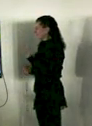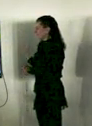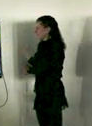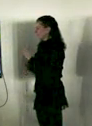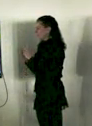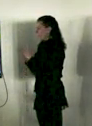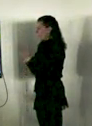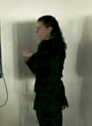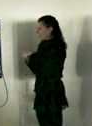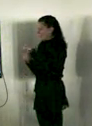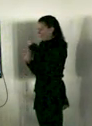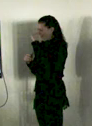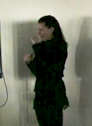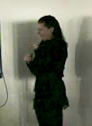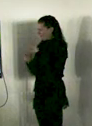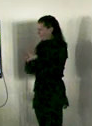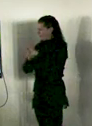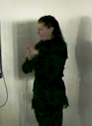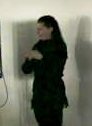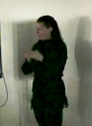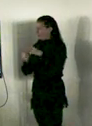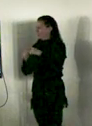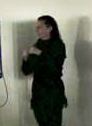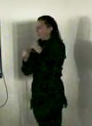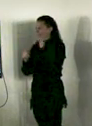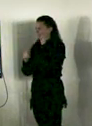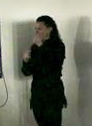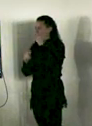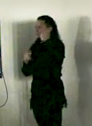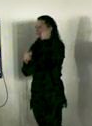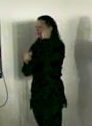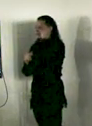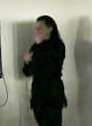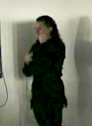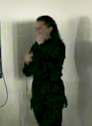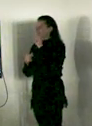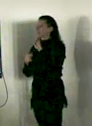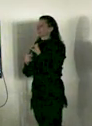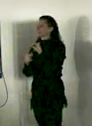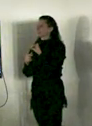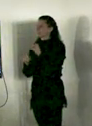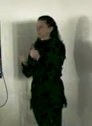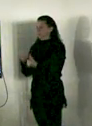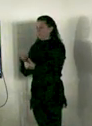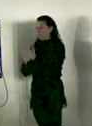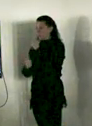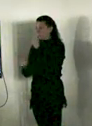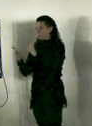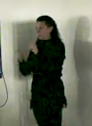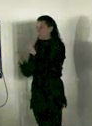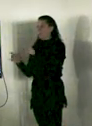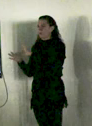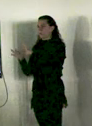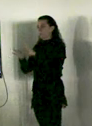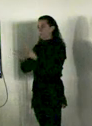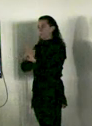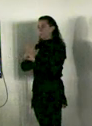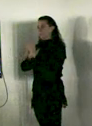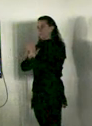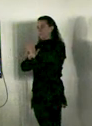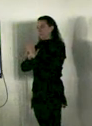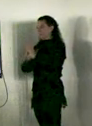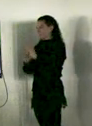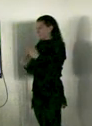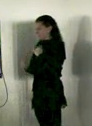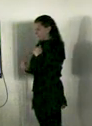be, except that I eventually realized he makes sense for the target audience. He doesn't make sense for me, because